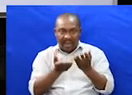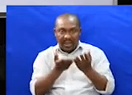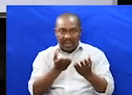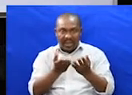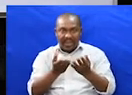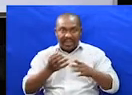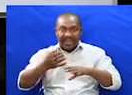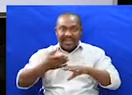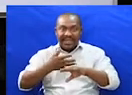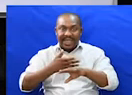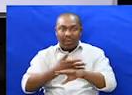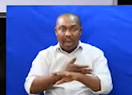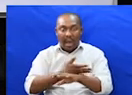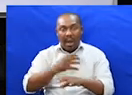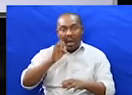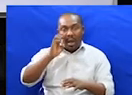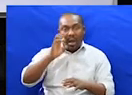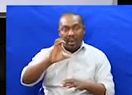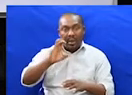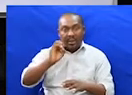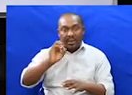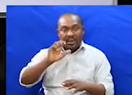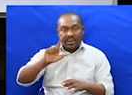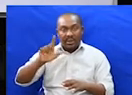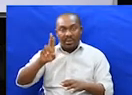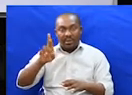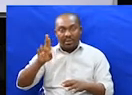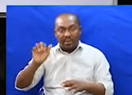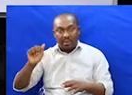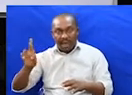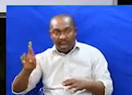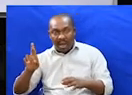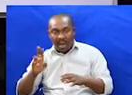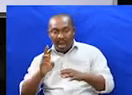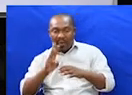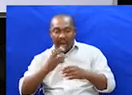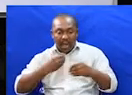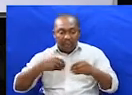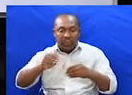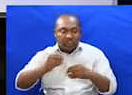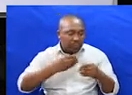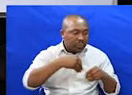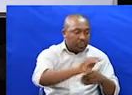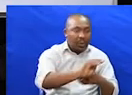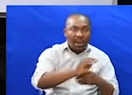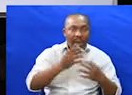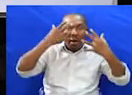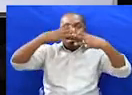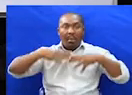be used to produce a particular body protein. And this particular body protein